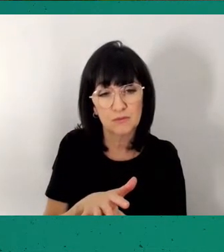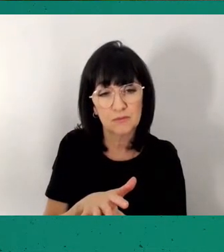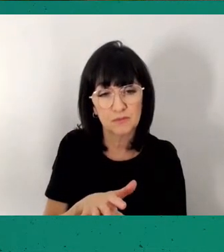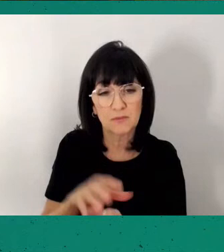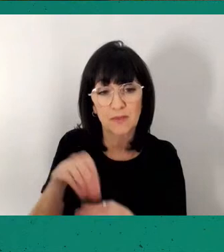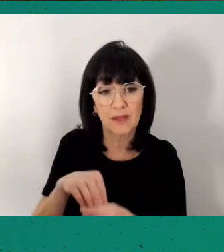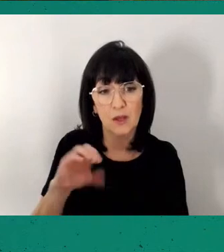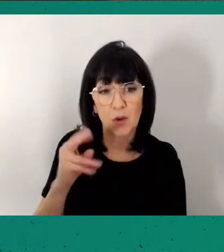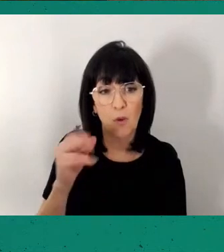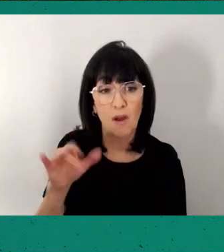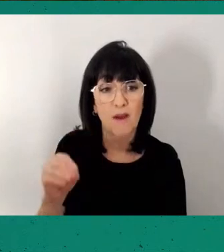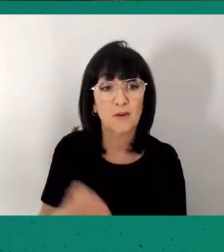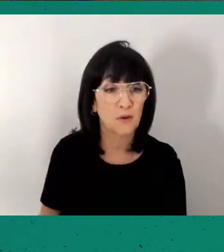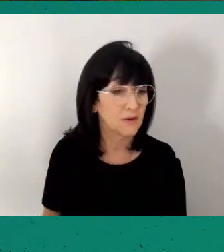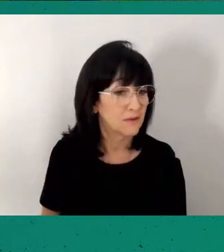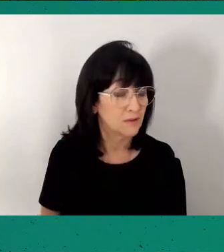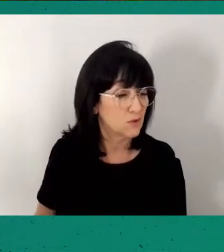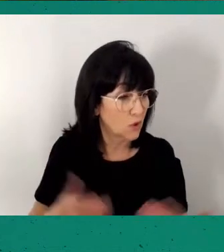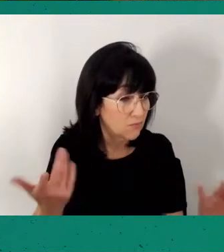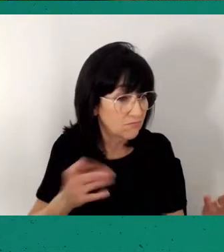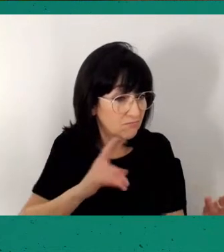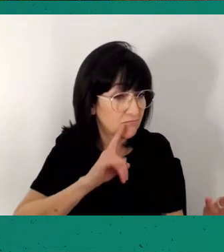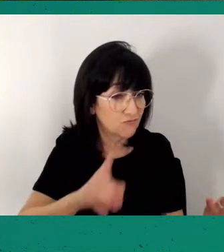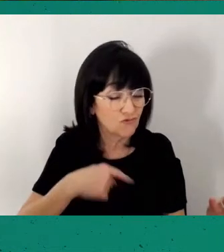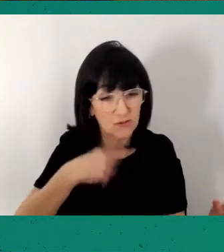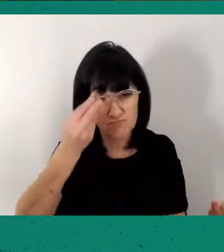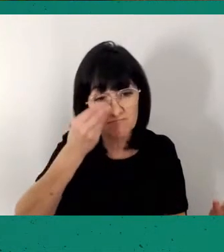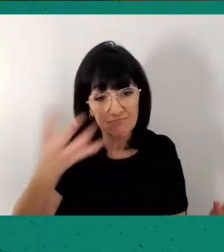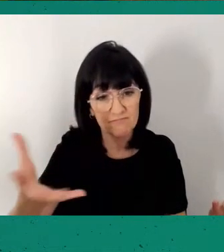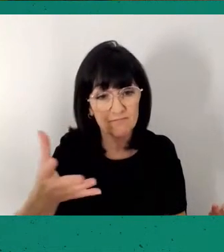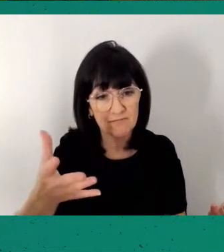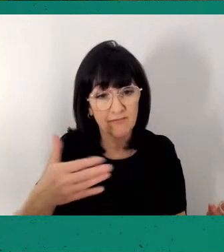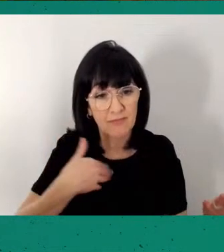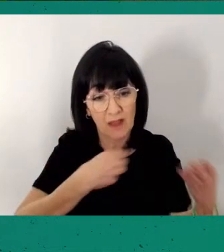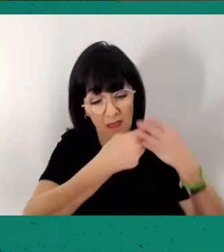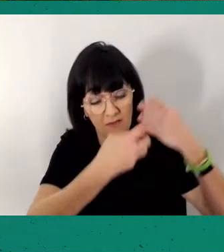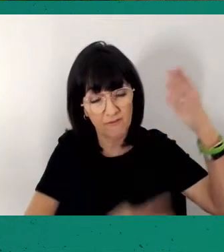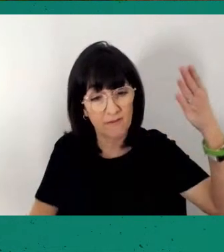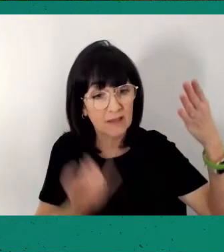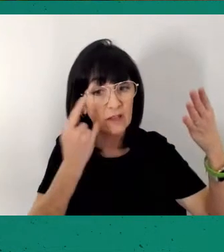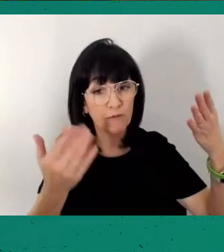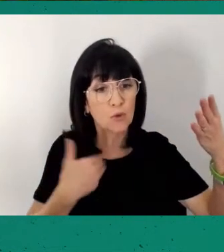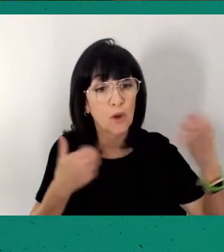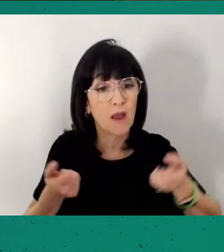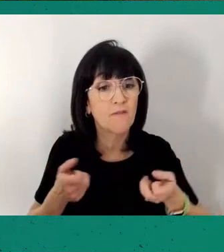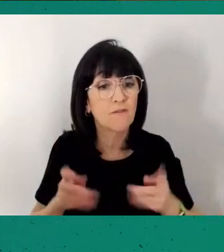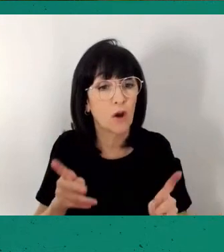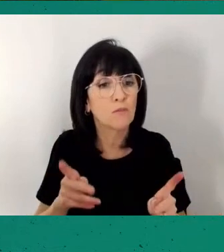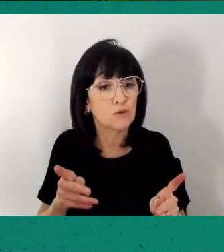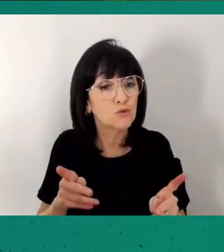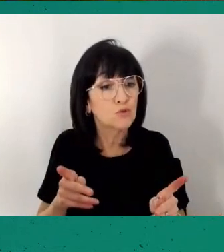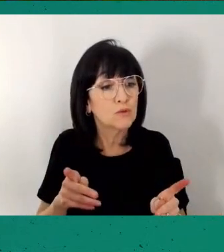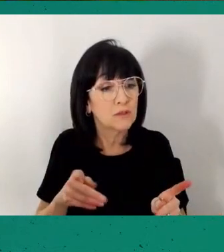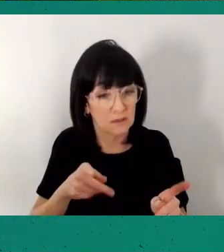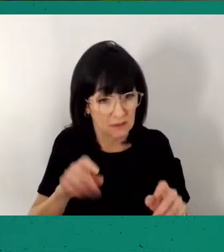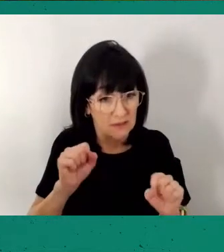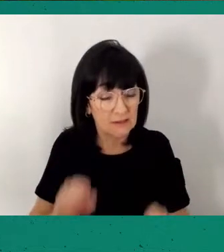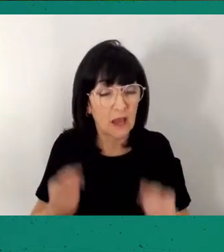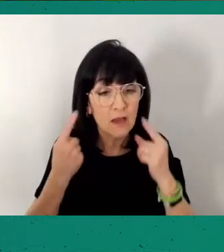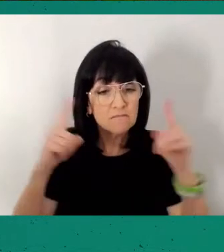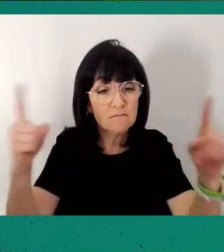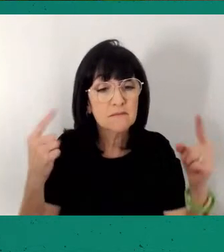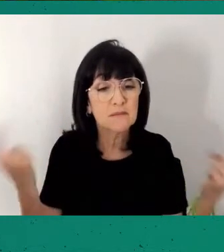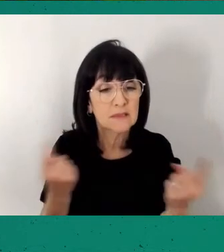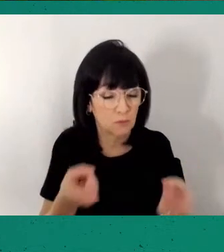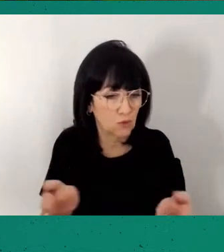Ohio. So there, if you have an opportunity to do something, you can. And then from